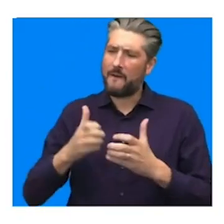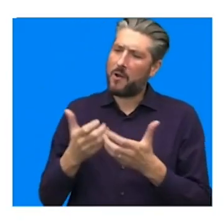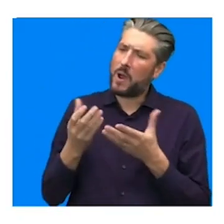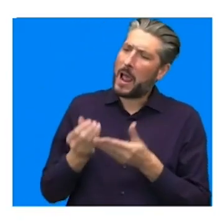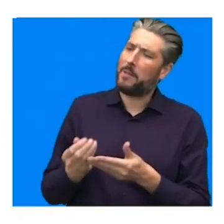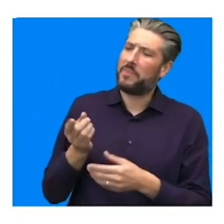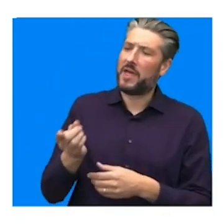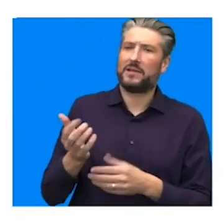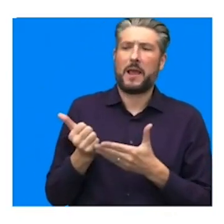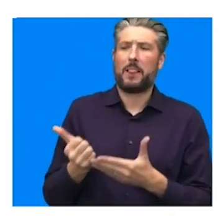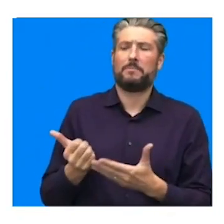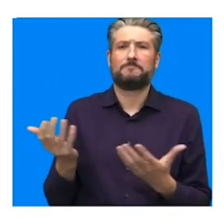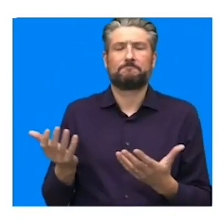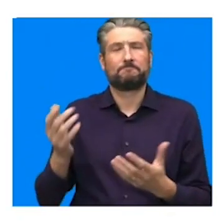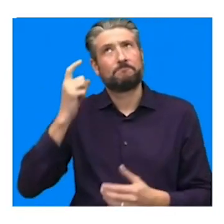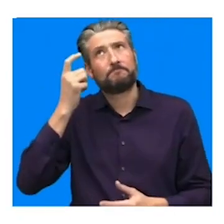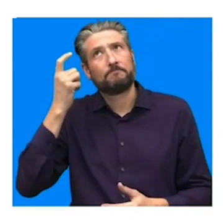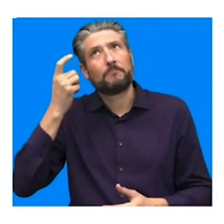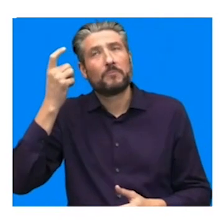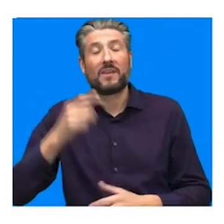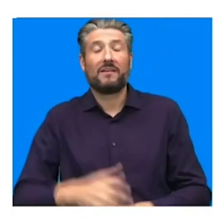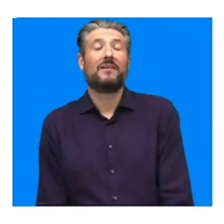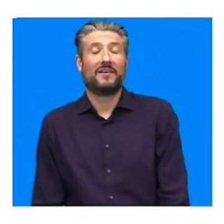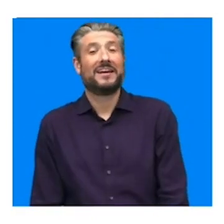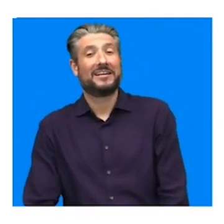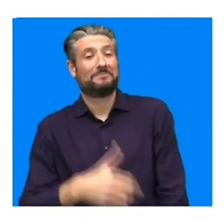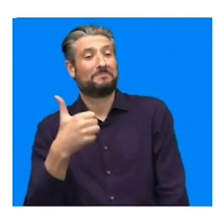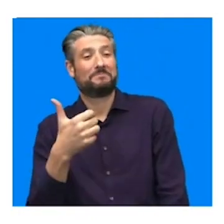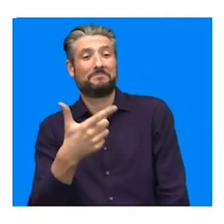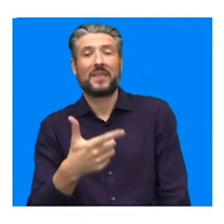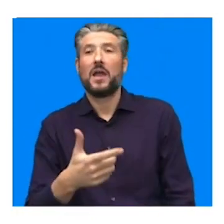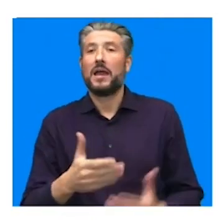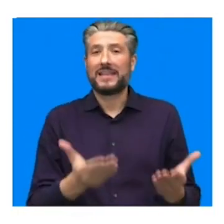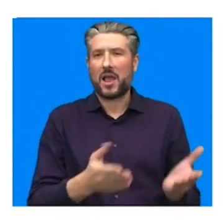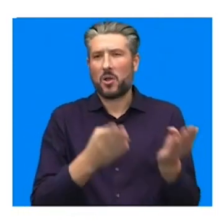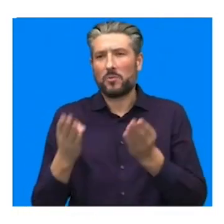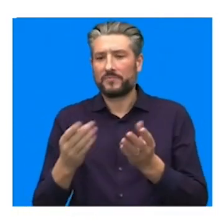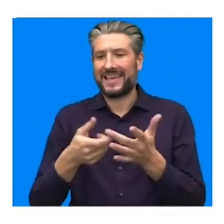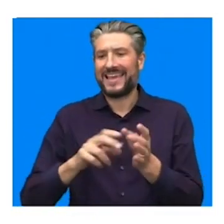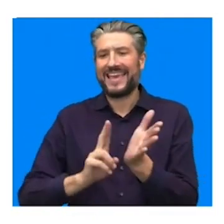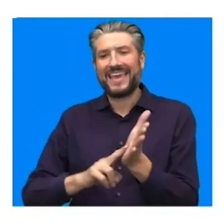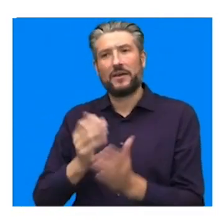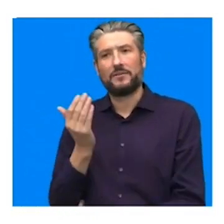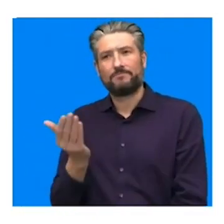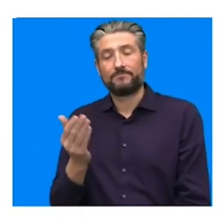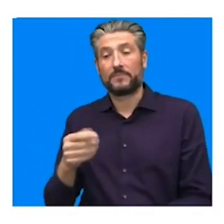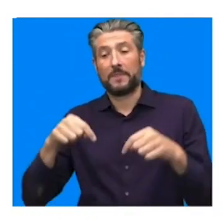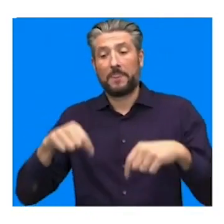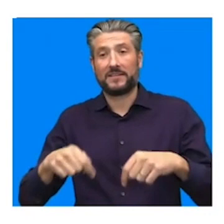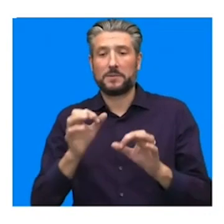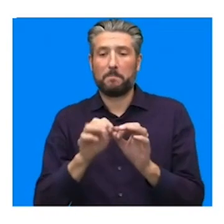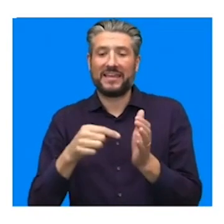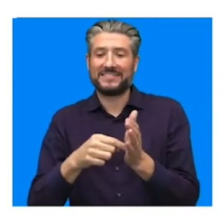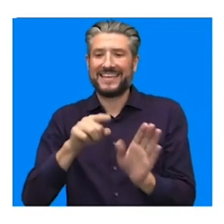Yeah. Great. So let me come to you, Ian. This is the BT Young Pioneer Award. It's part of the Tech for